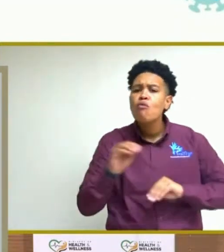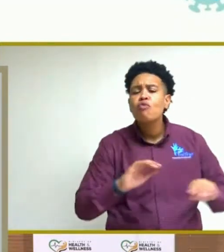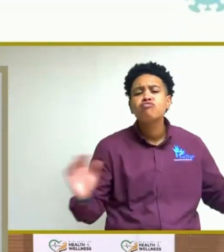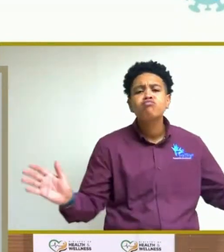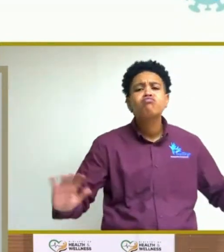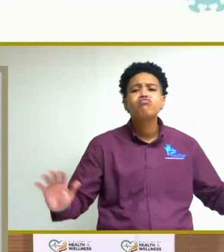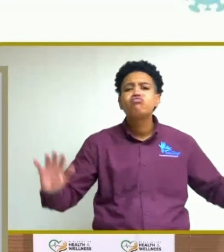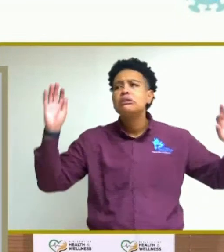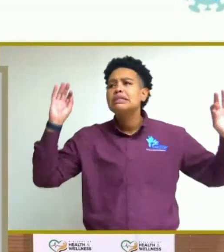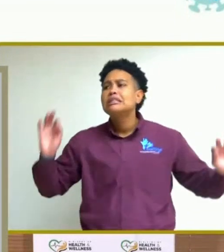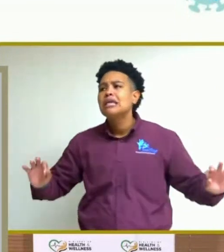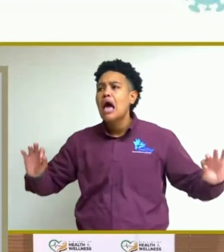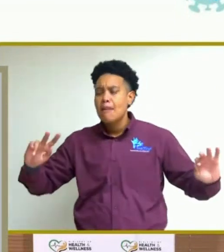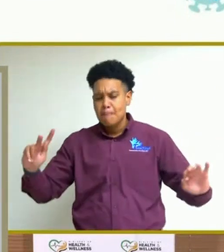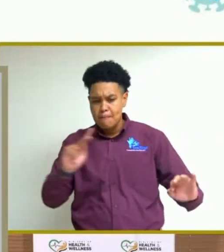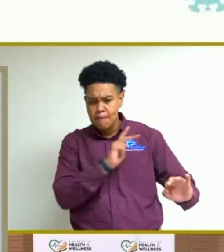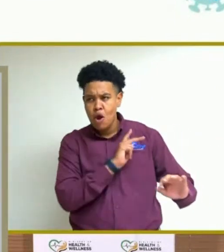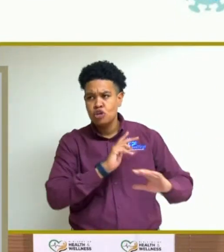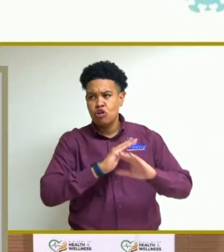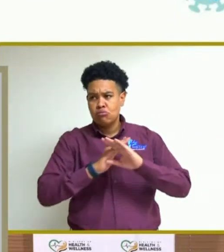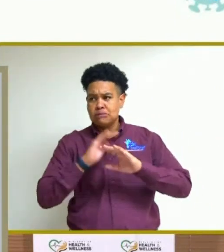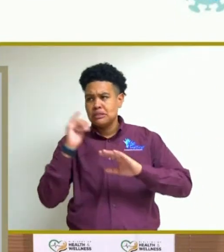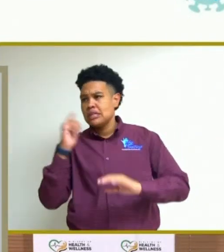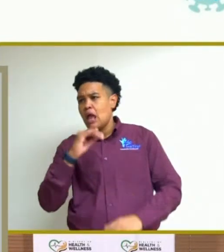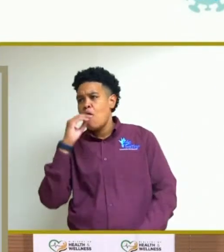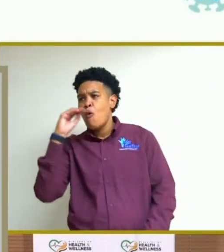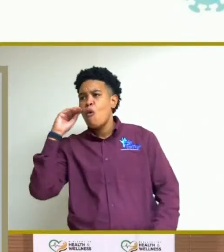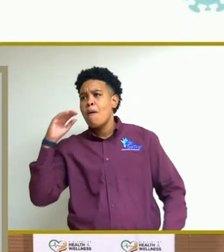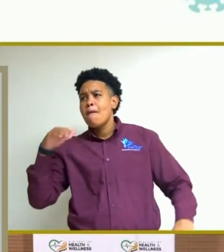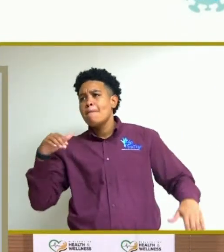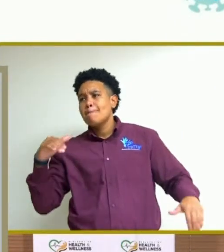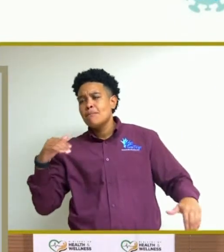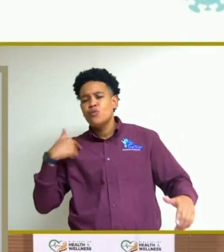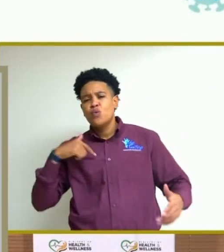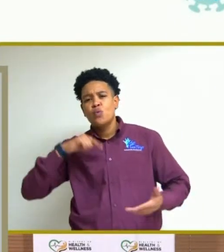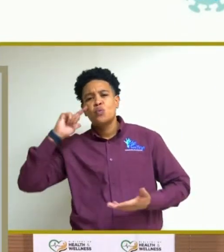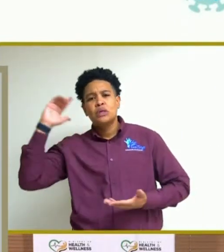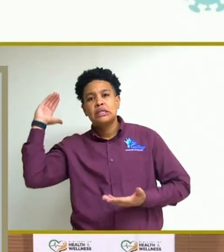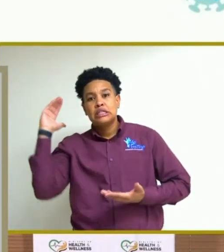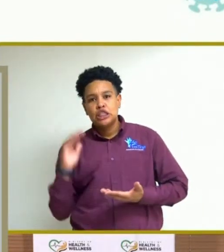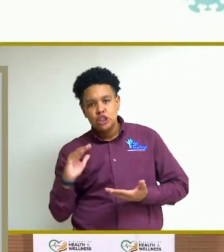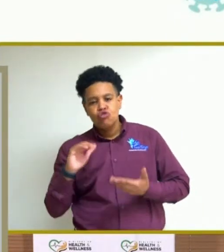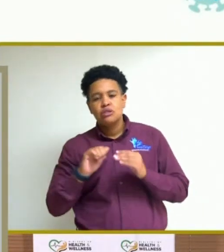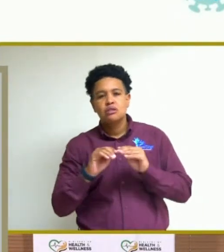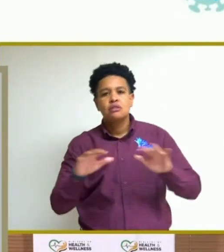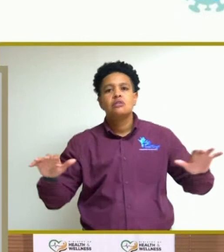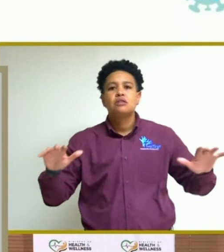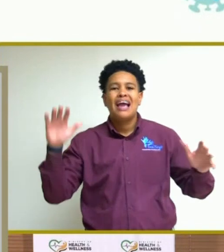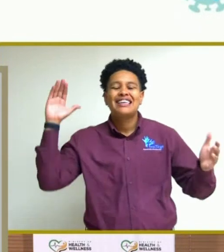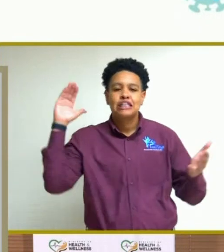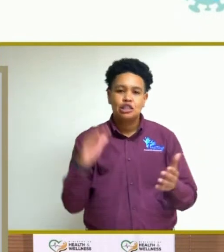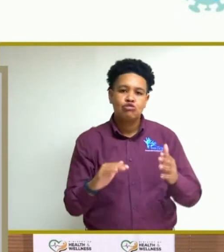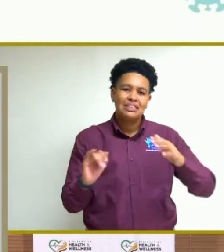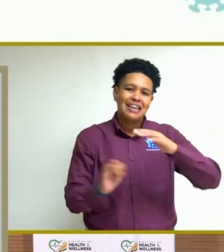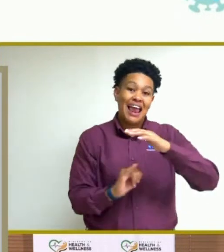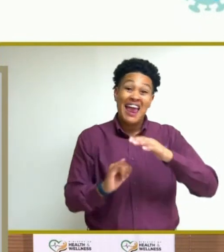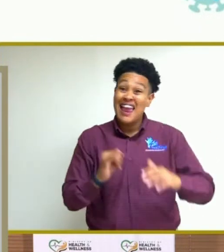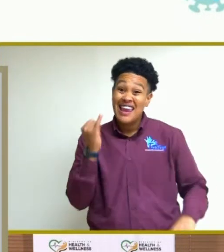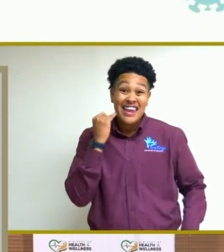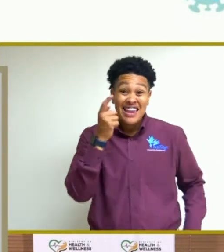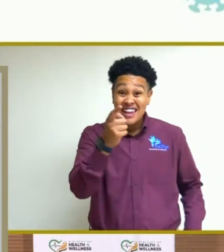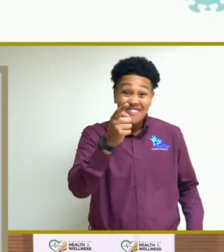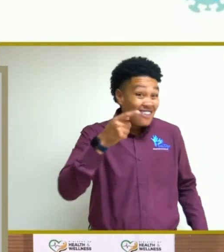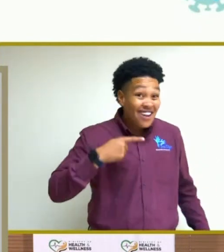putting themselves on a personal lockdown so that we would decrease exposure and decrease infection. If it is